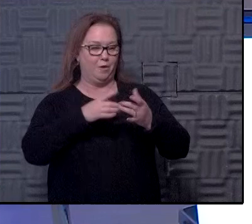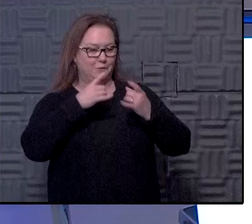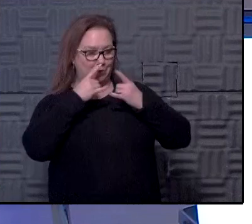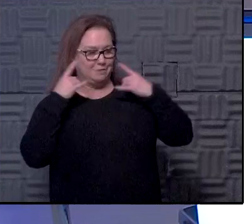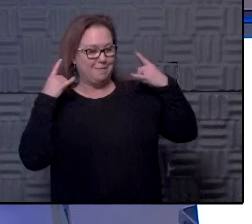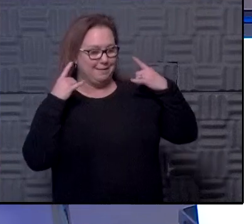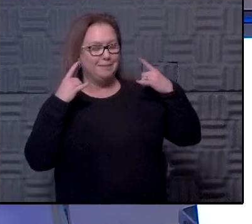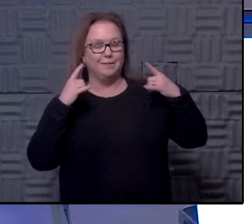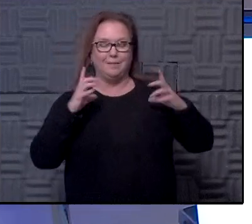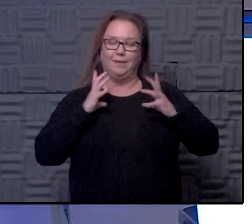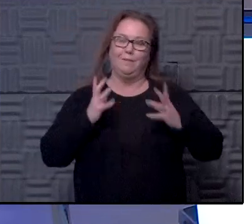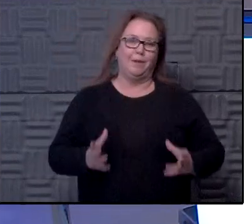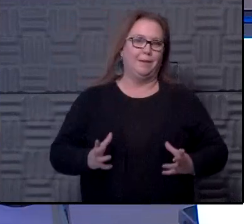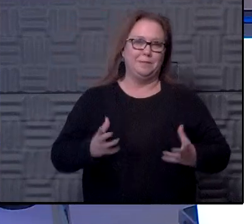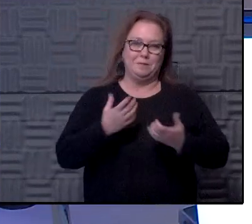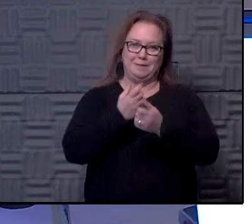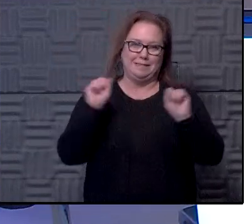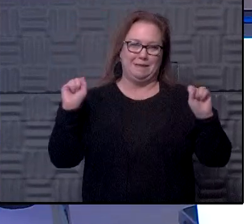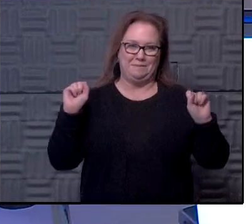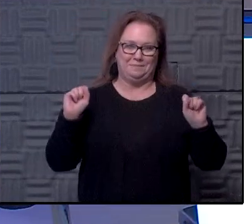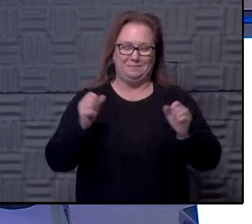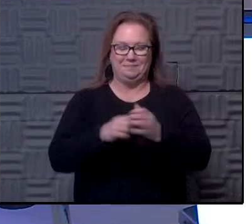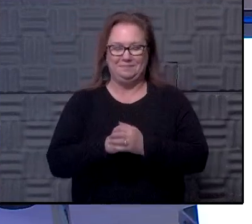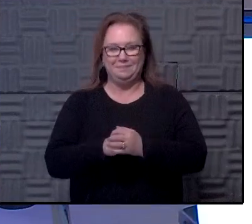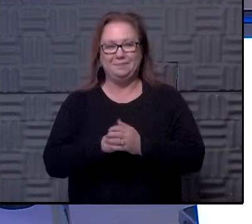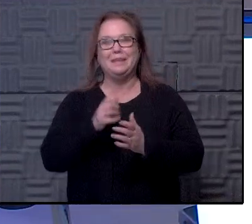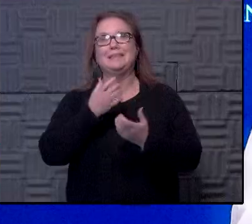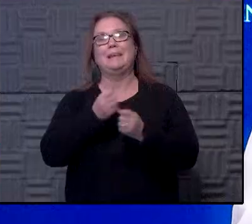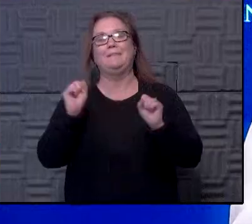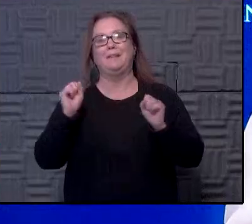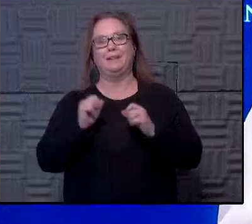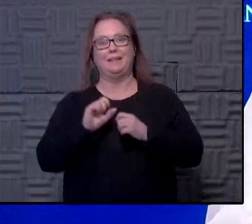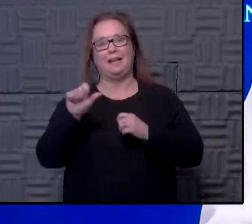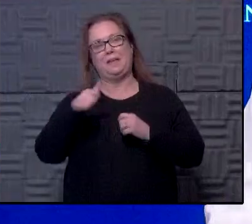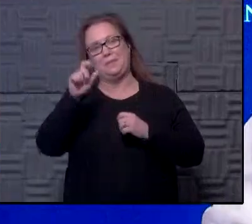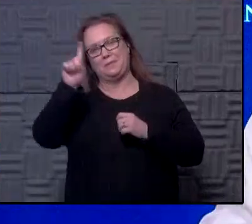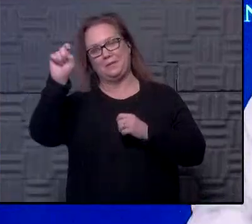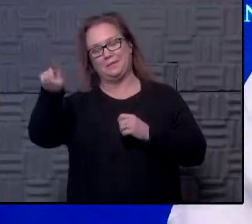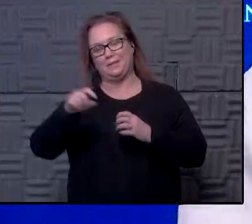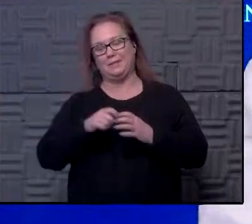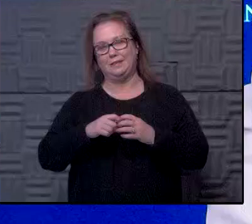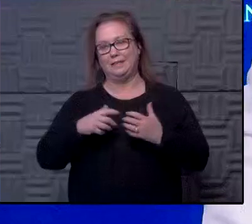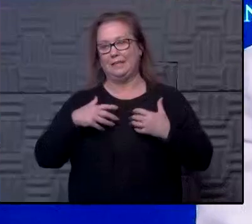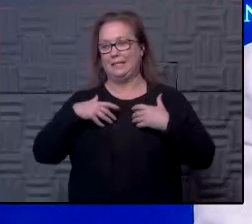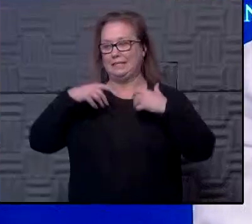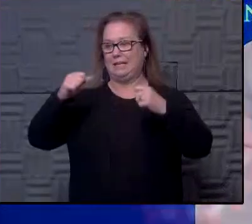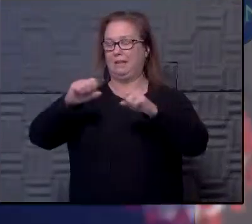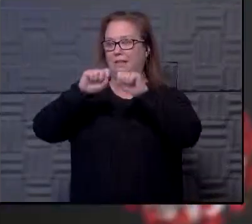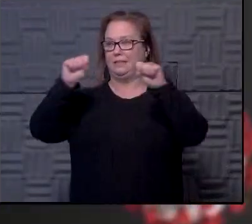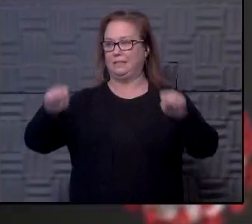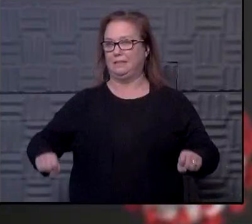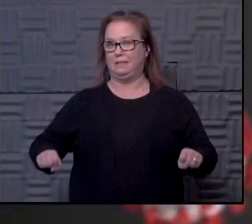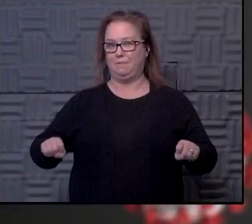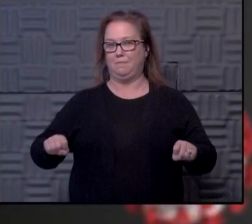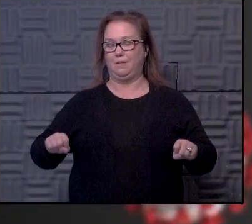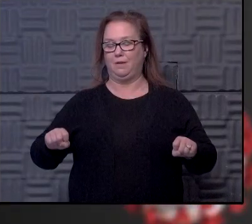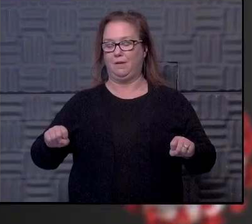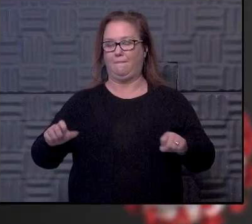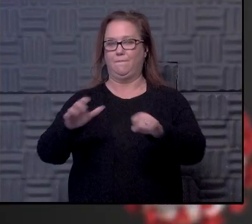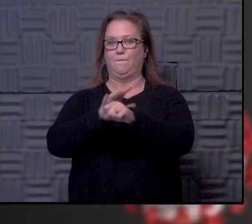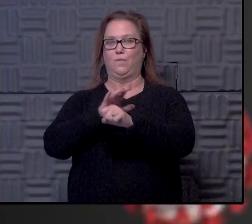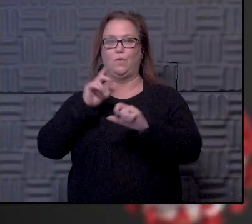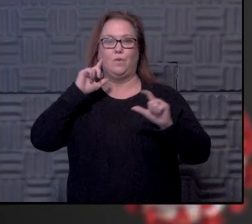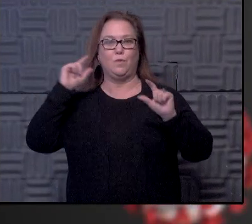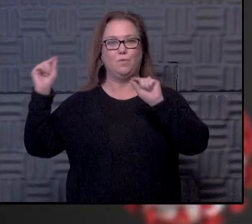a mask, then Yeah. everybody can be a whole lot safer. That's Okay. right. All Are we right. ready to roll on these other We are. questions? Is the health system full? The community rumor is that you